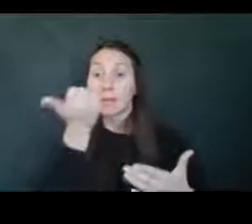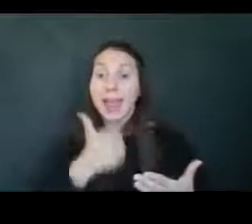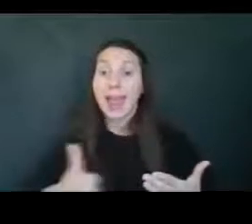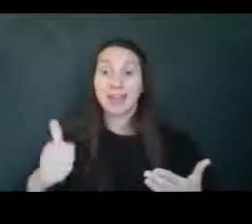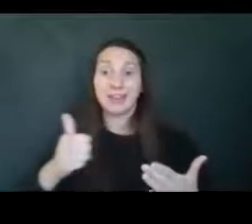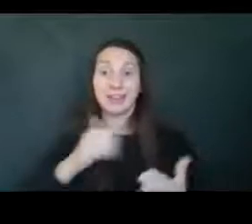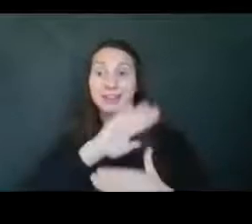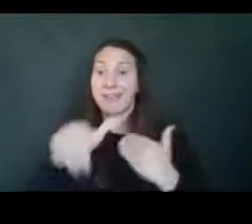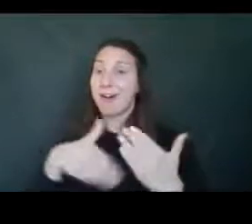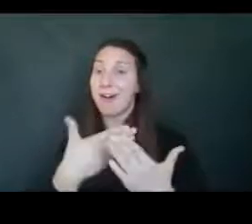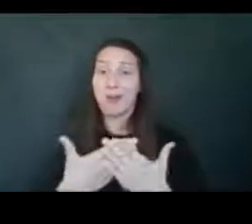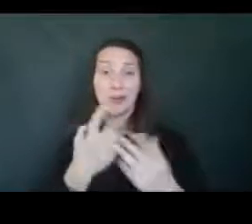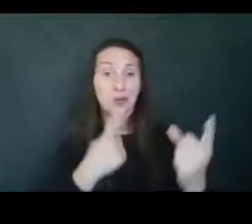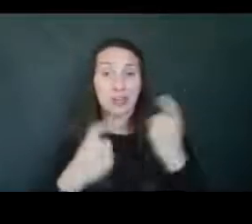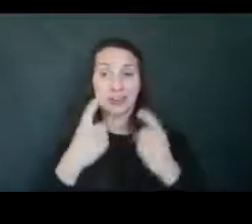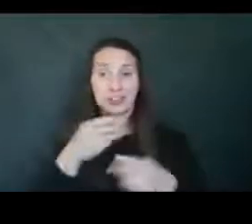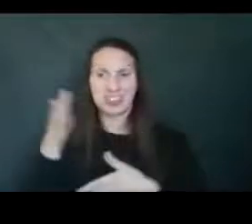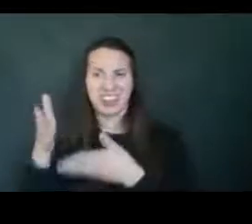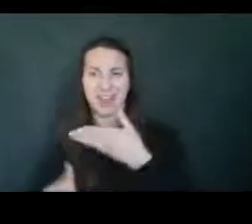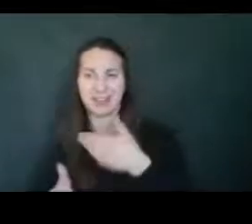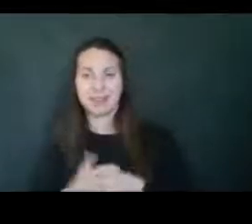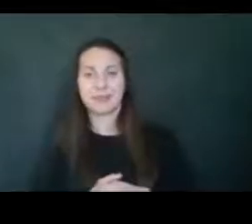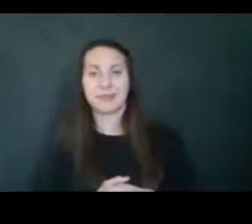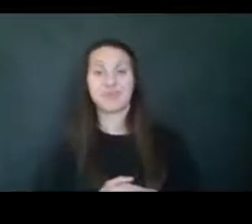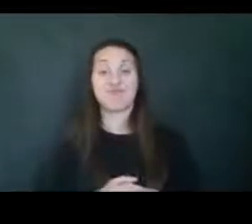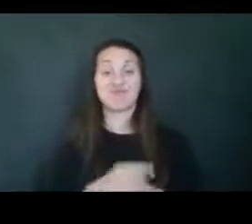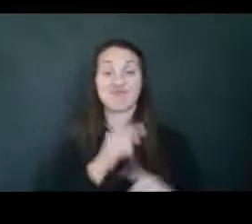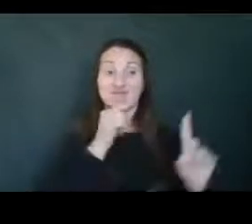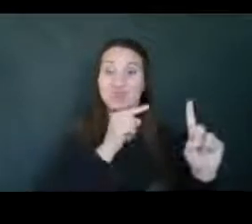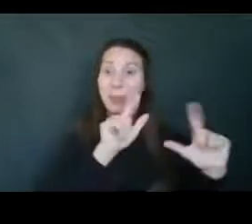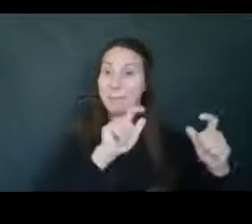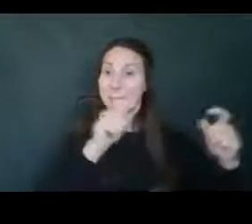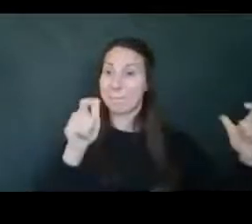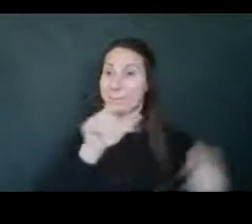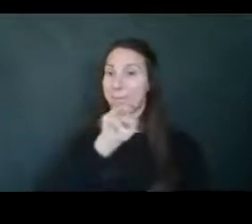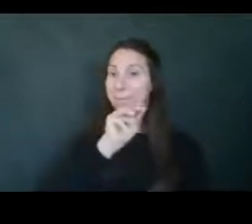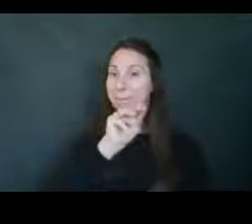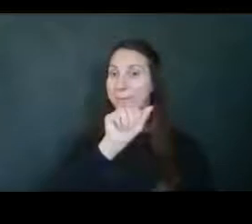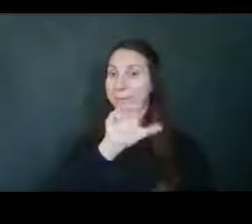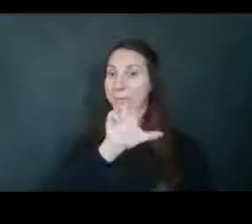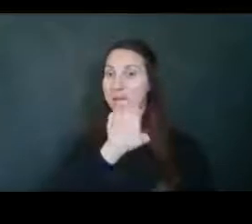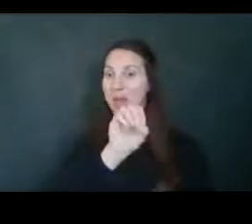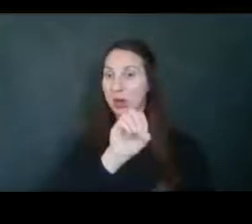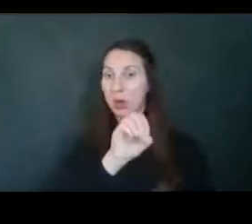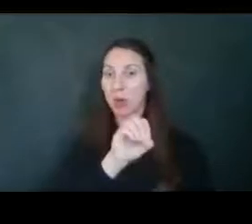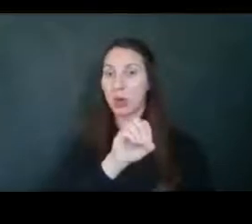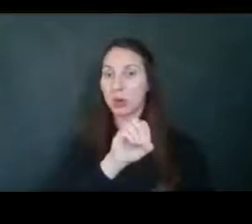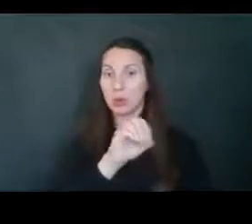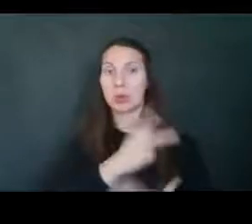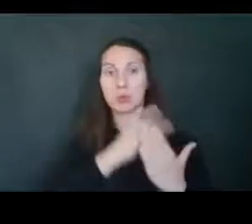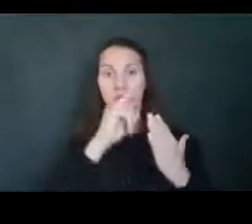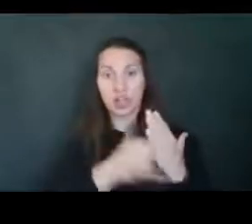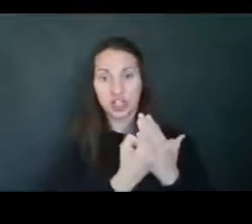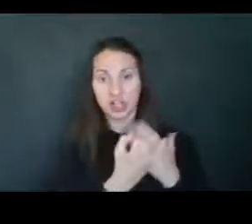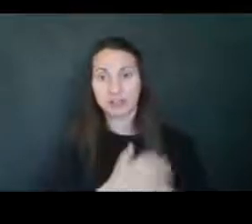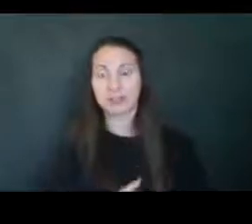end. So the macro project is Hamer Cause, which was is a network